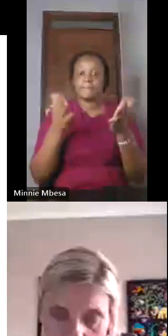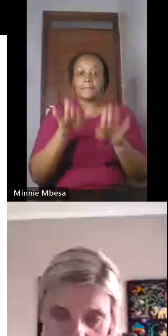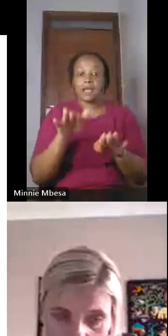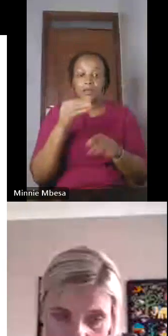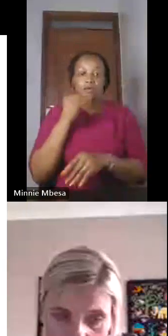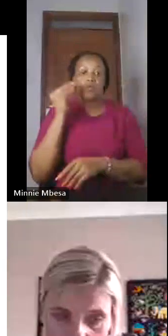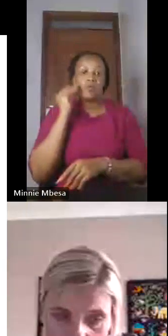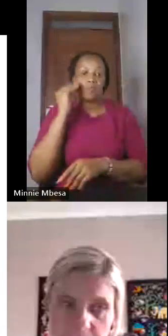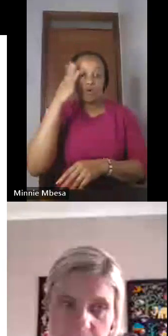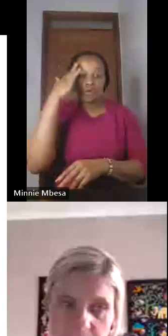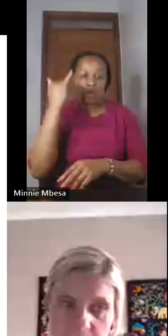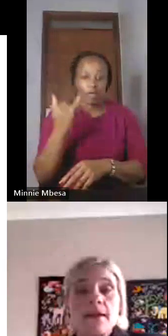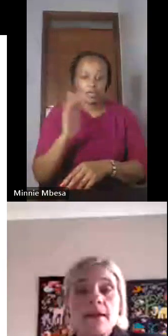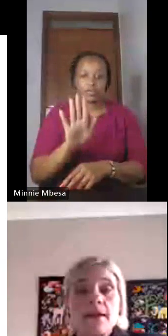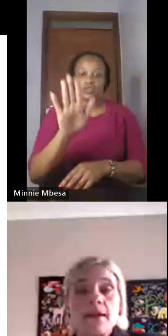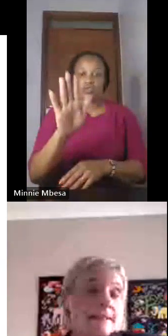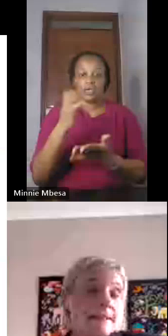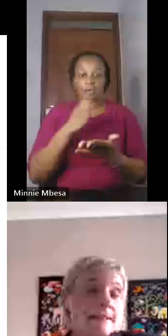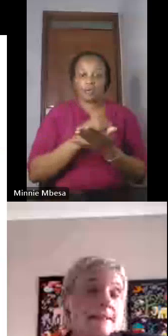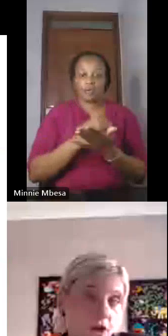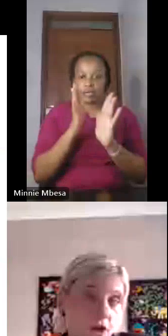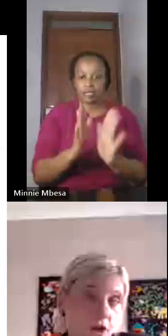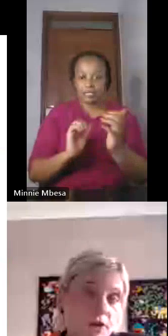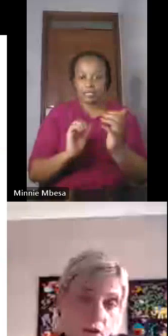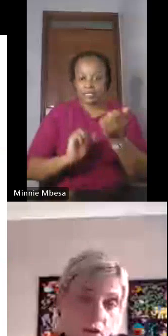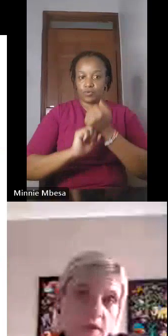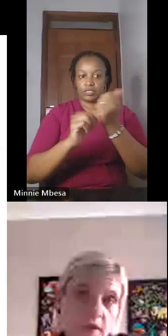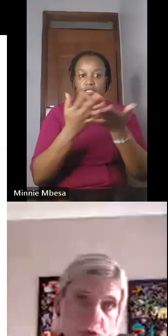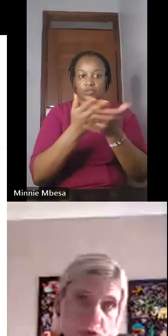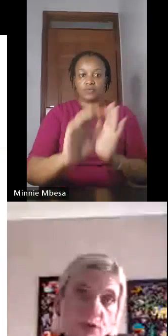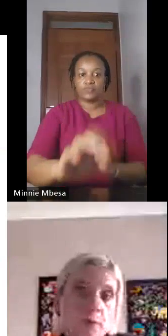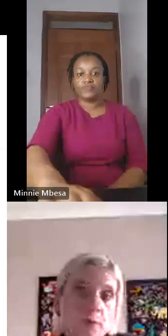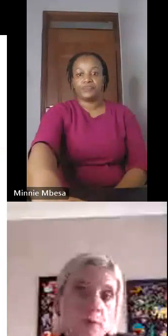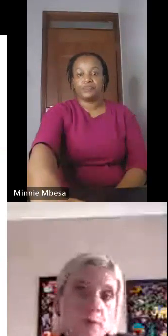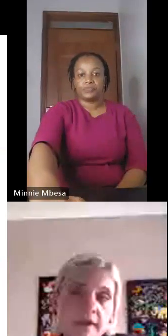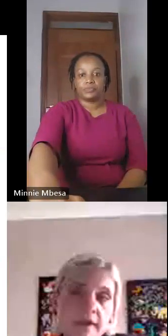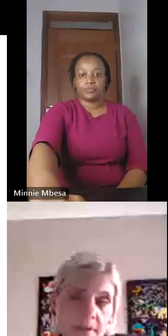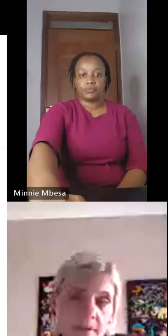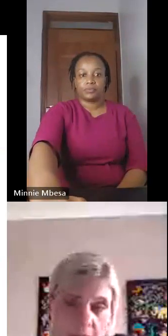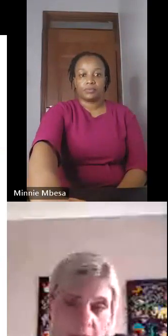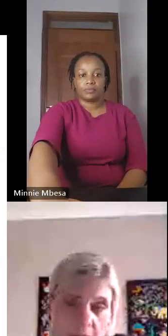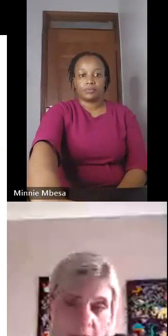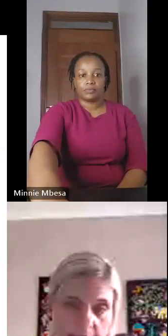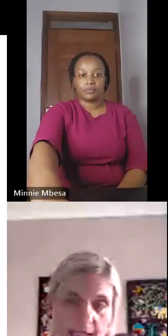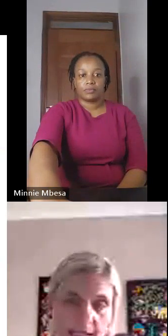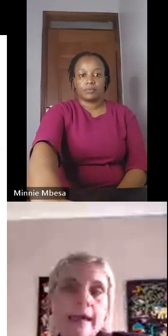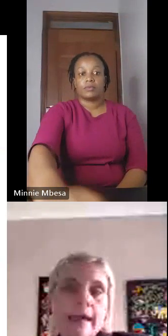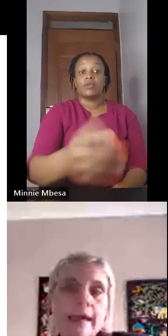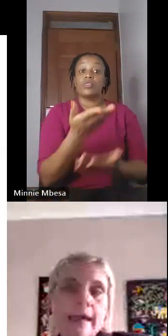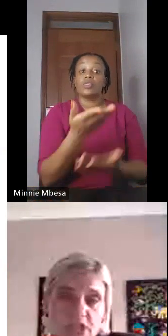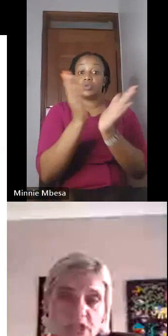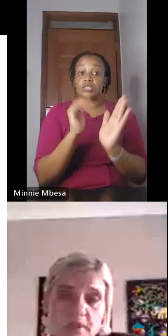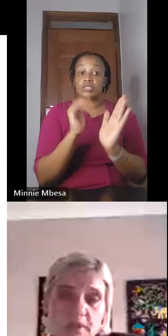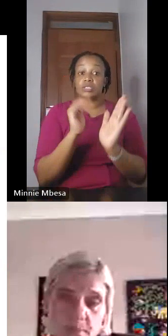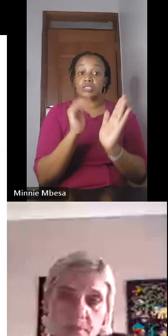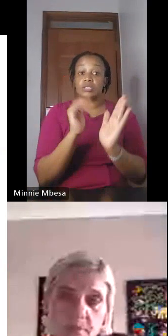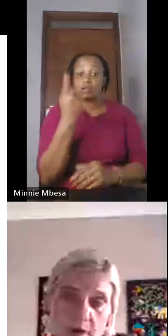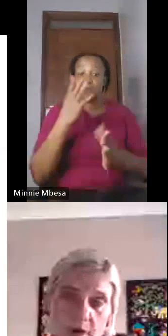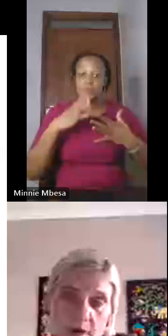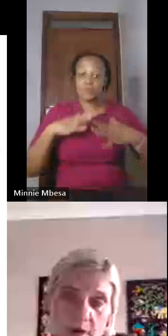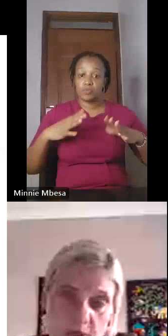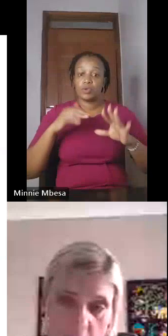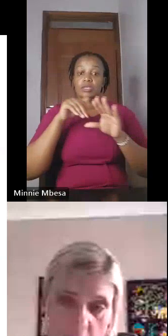is supporting you. That does not hold true for people in the private sector and